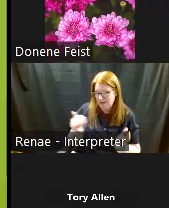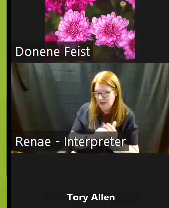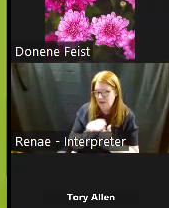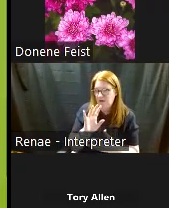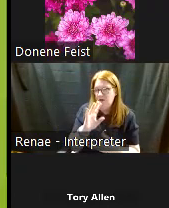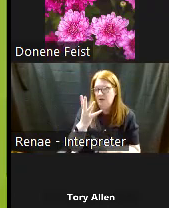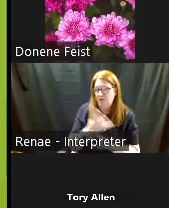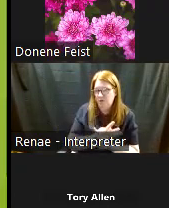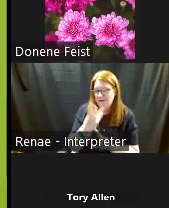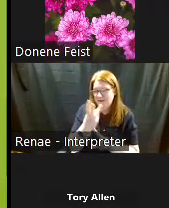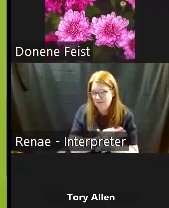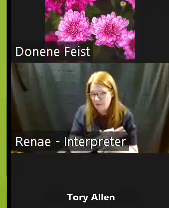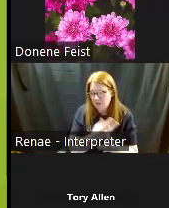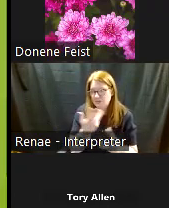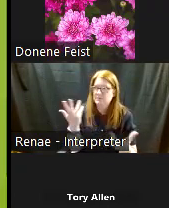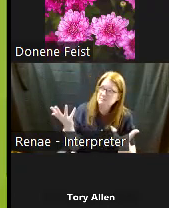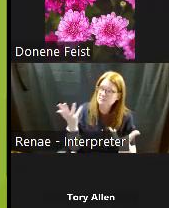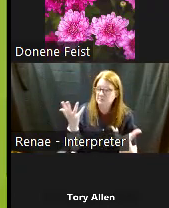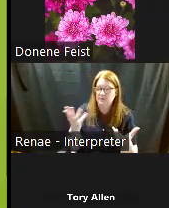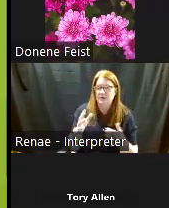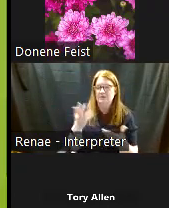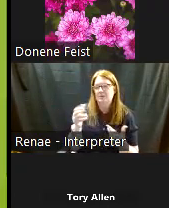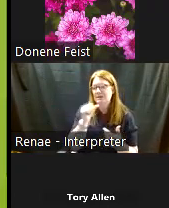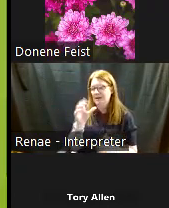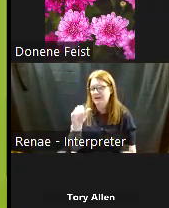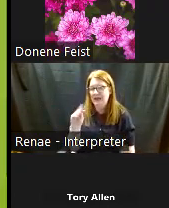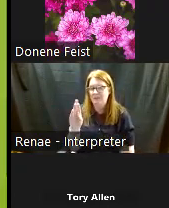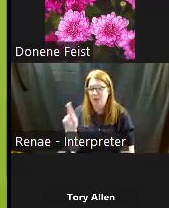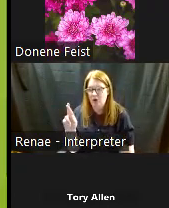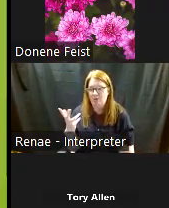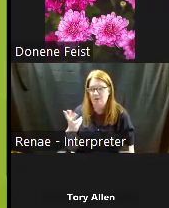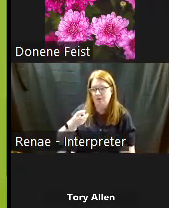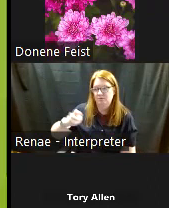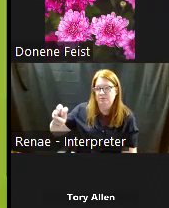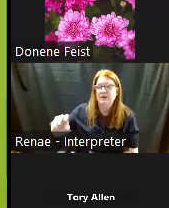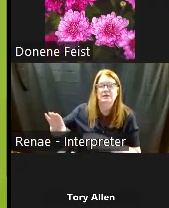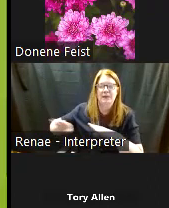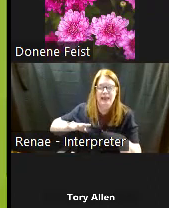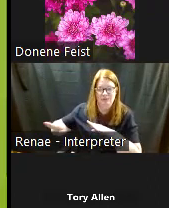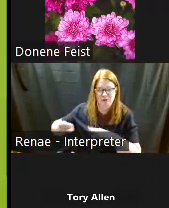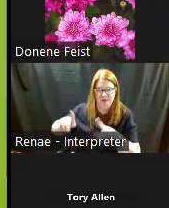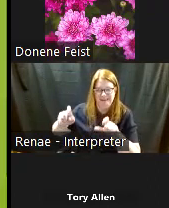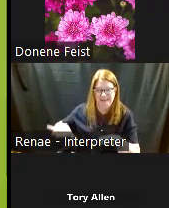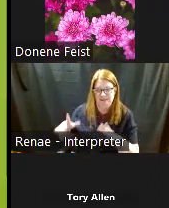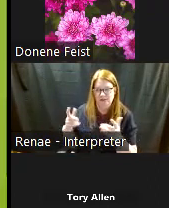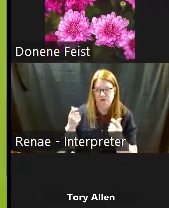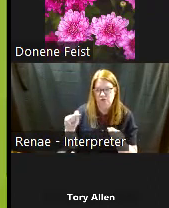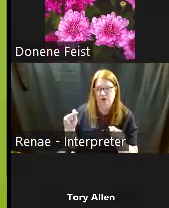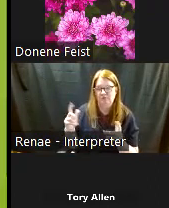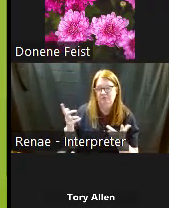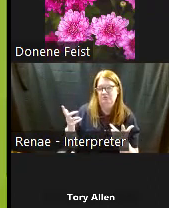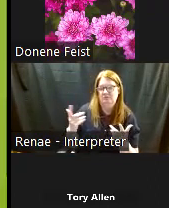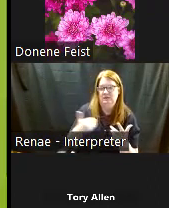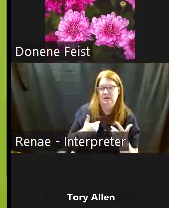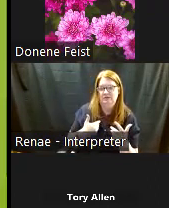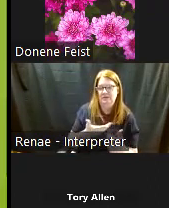come back to do not maybe an ABR again, but switch into the behavioral testing and try to get babies, just